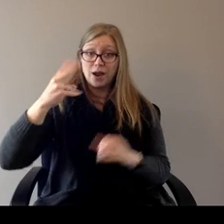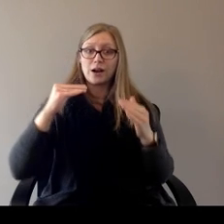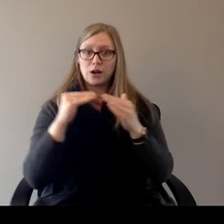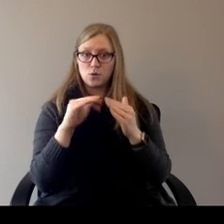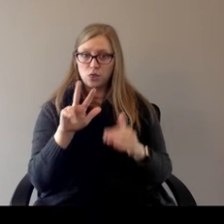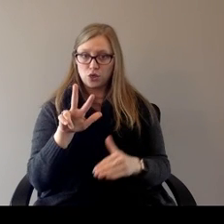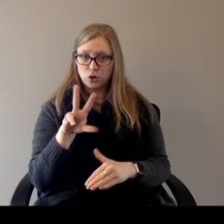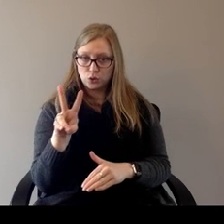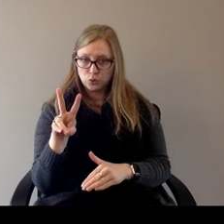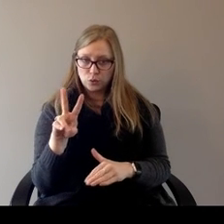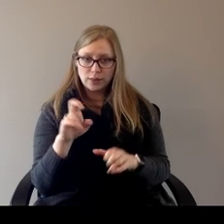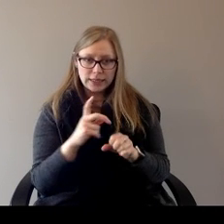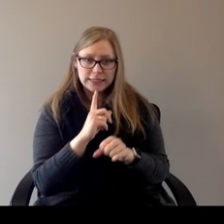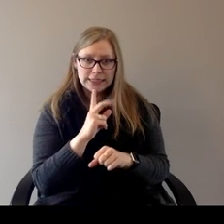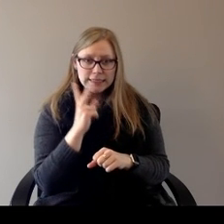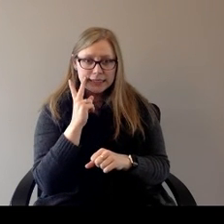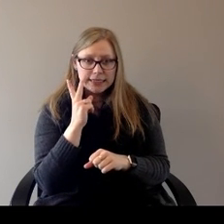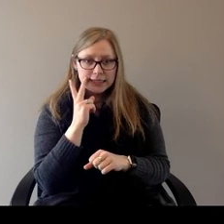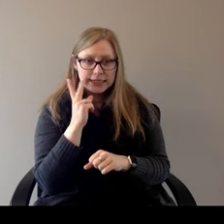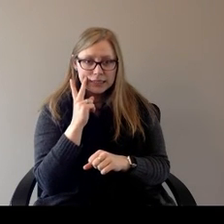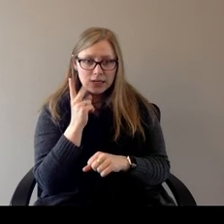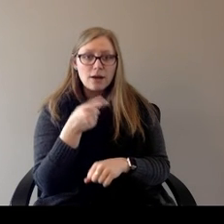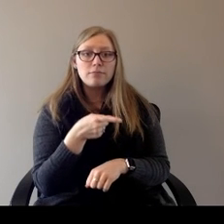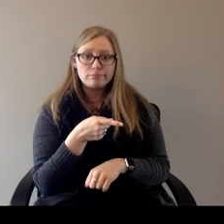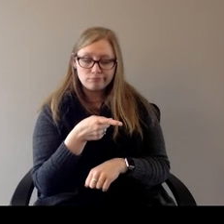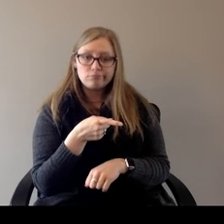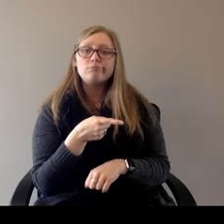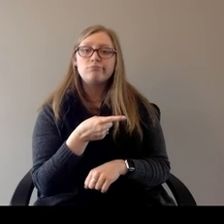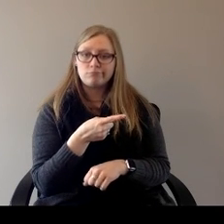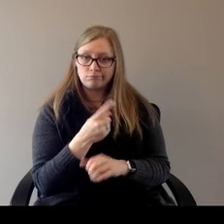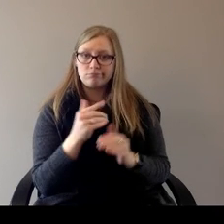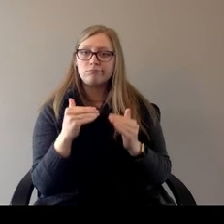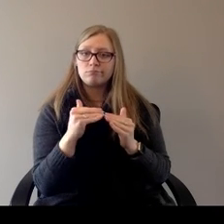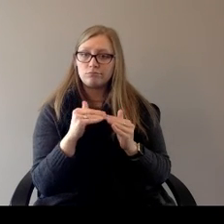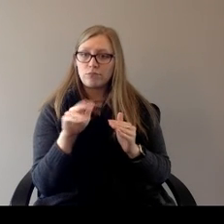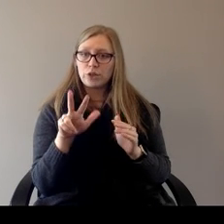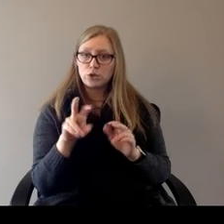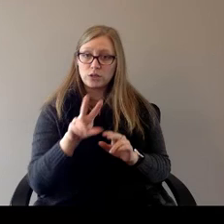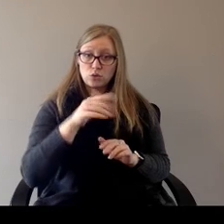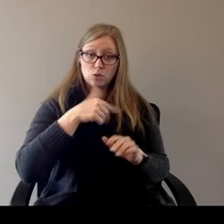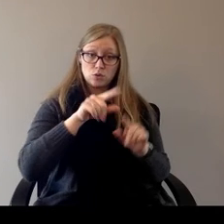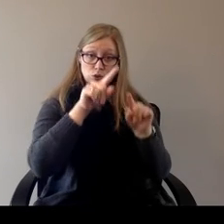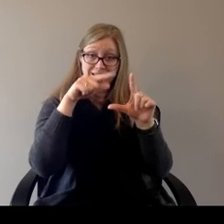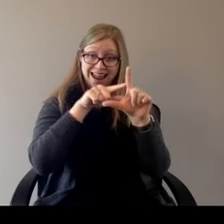16, that is 32. And so this matches as well.